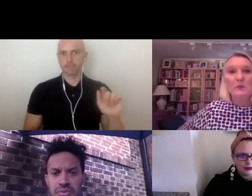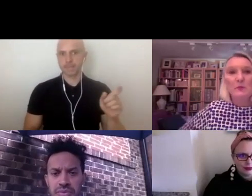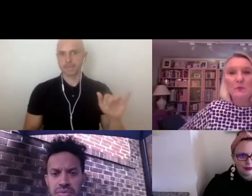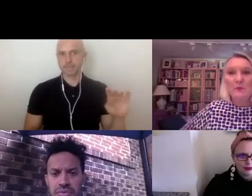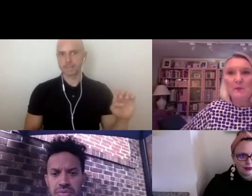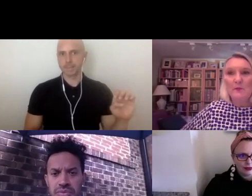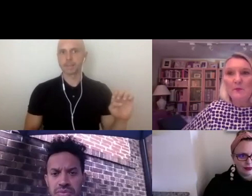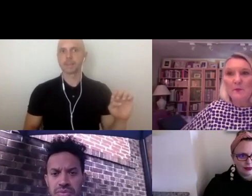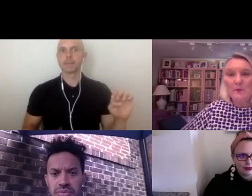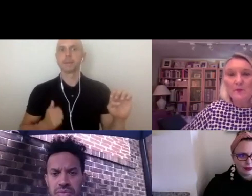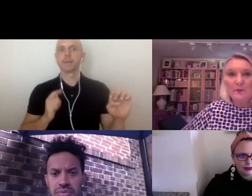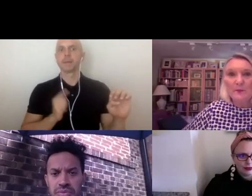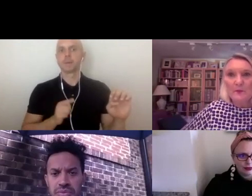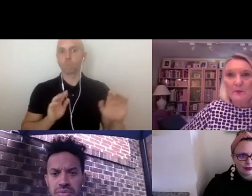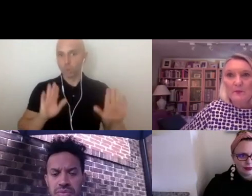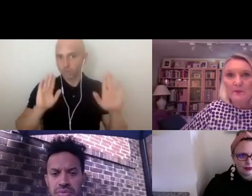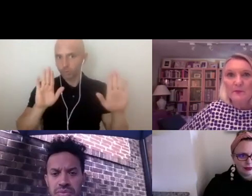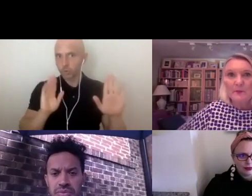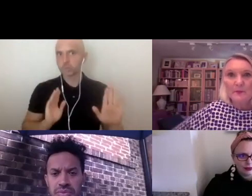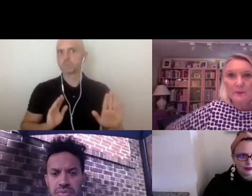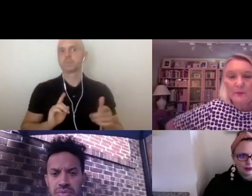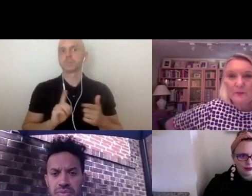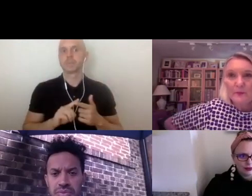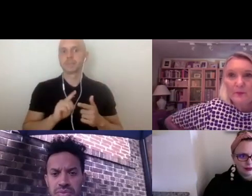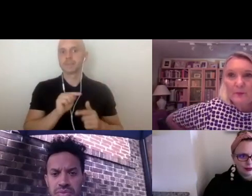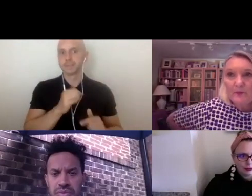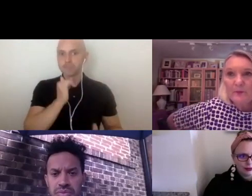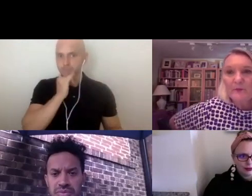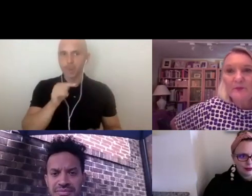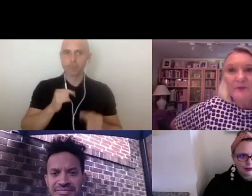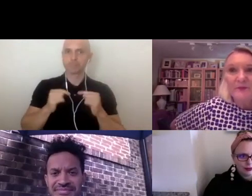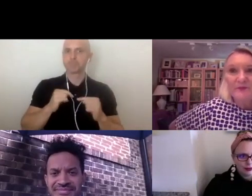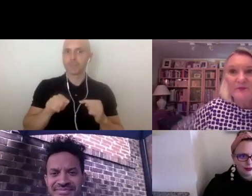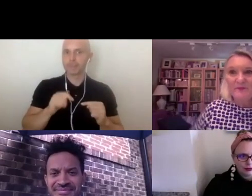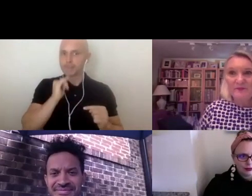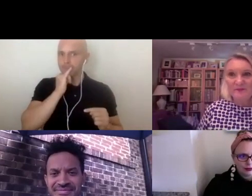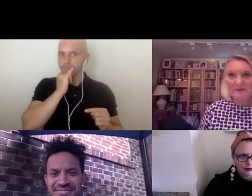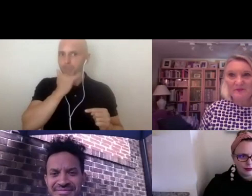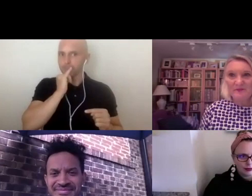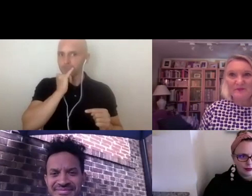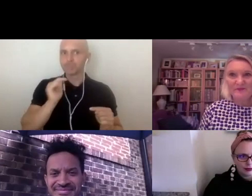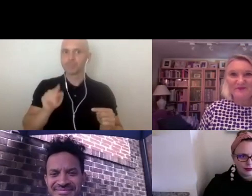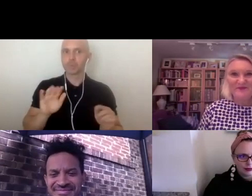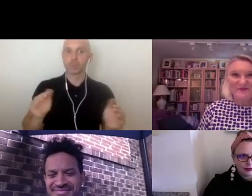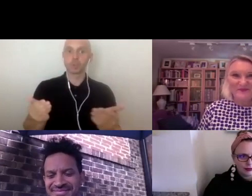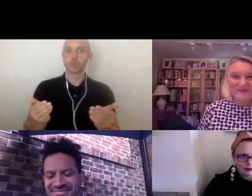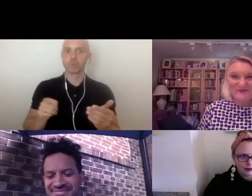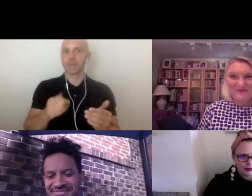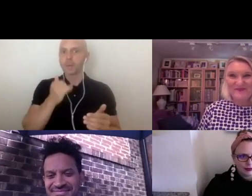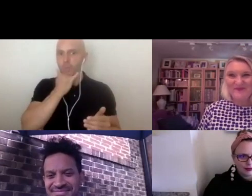my apologies for saying, naming your company incorrectly. I know it's Tapestry Opera, so I